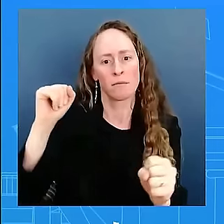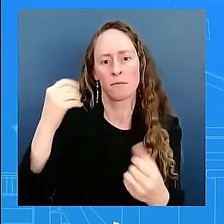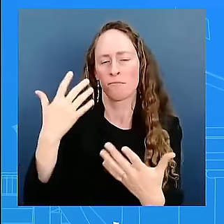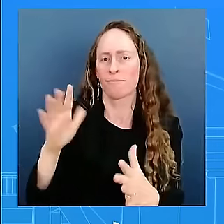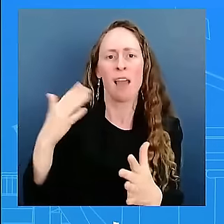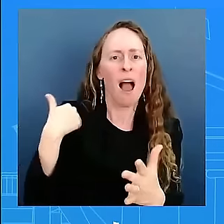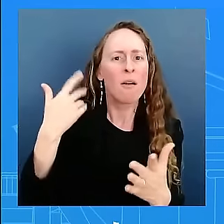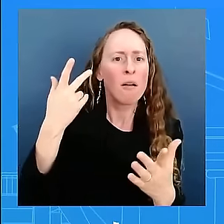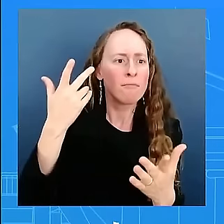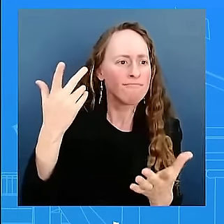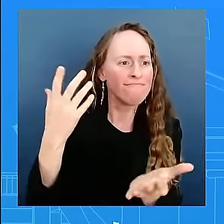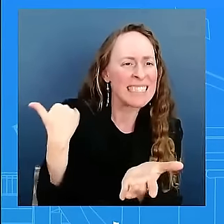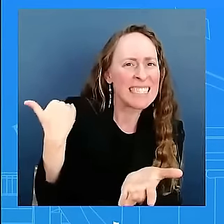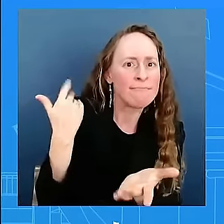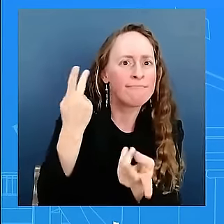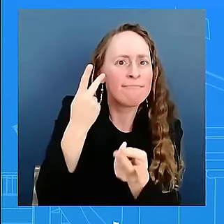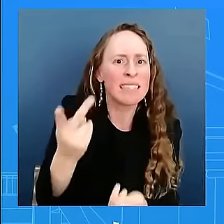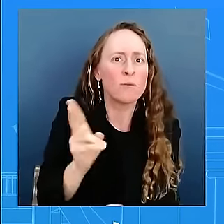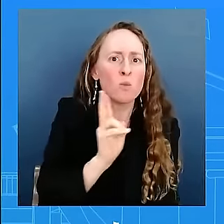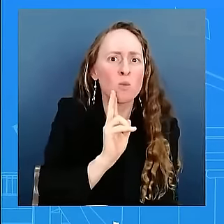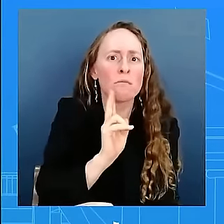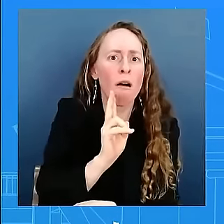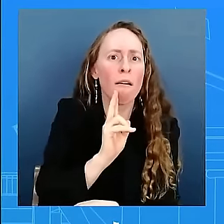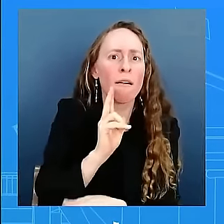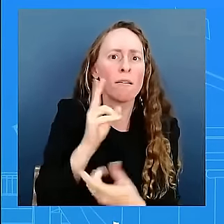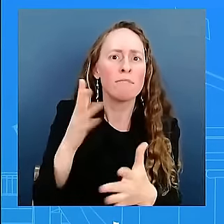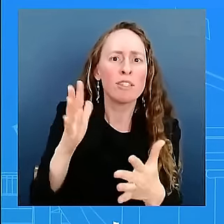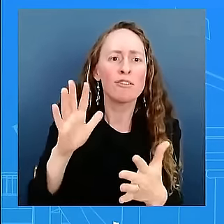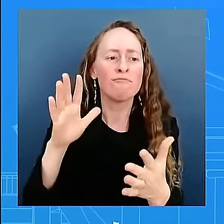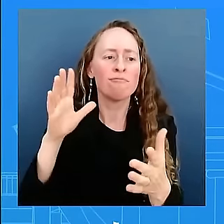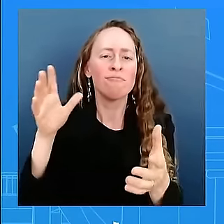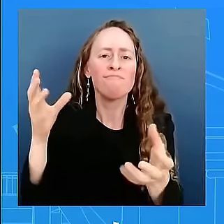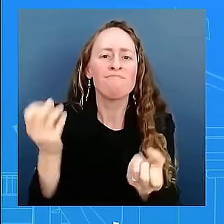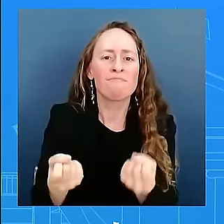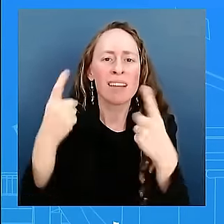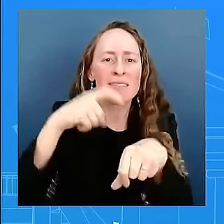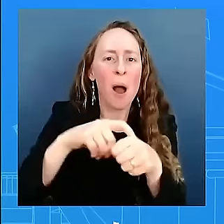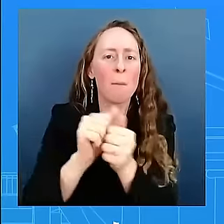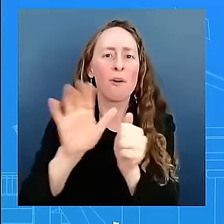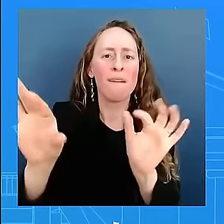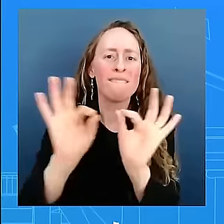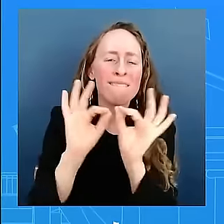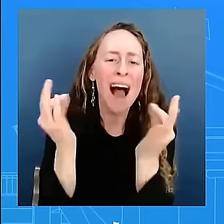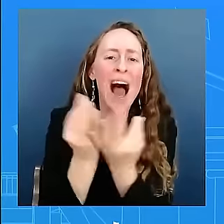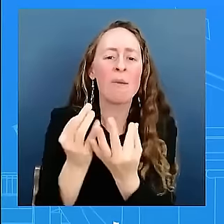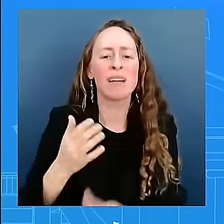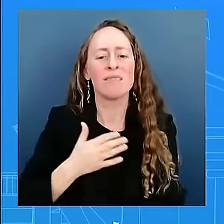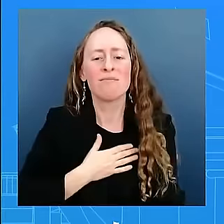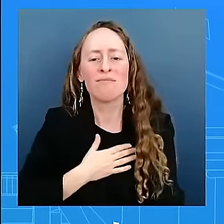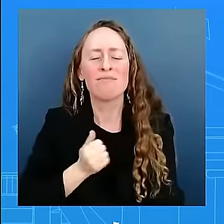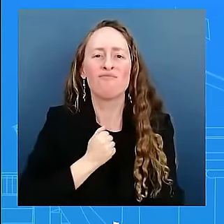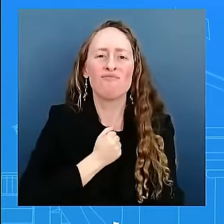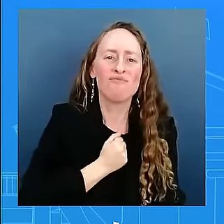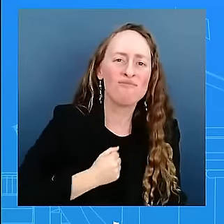family, to offer up his condolences in person. And you saw the statement that he put out after we